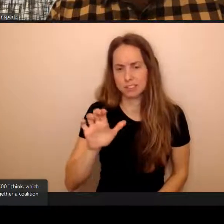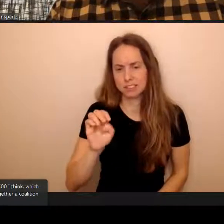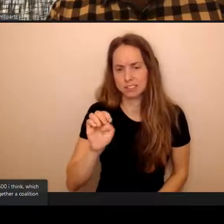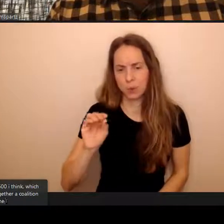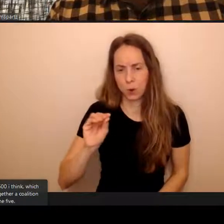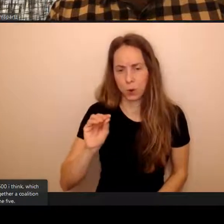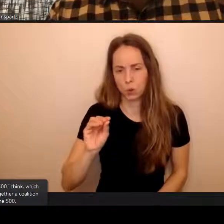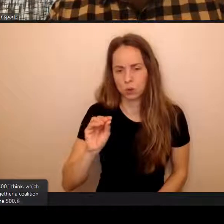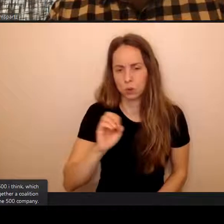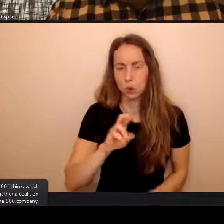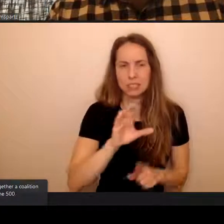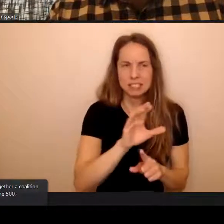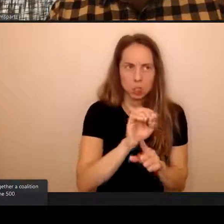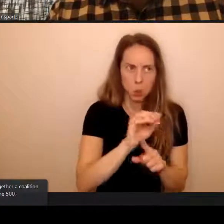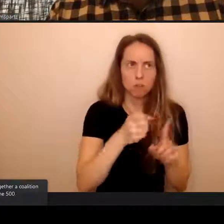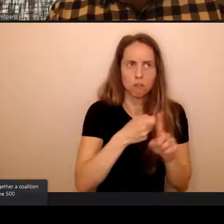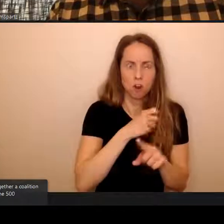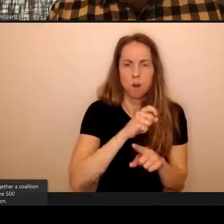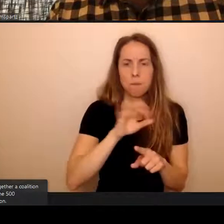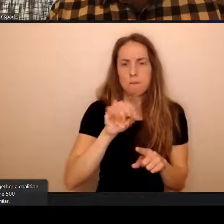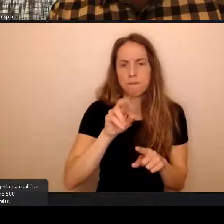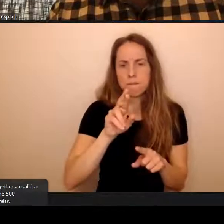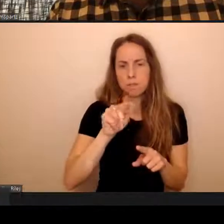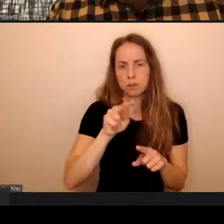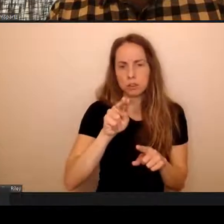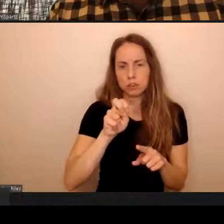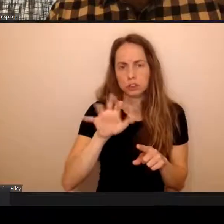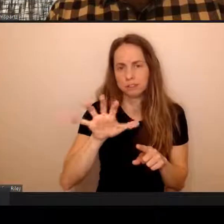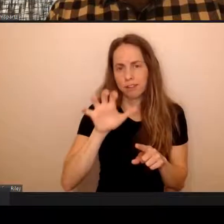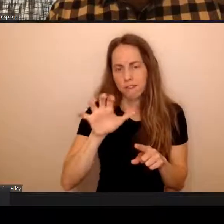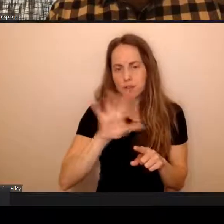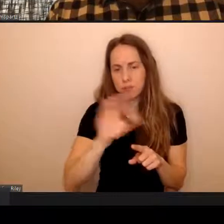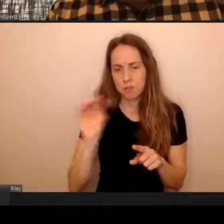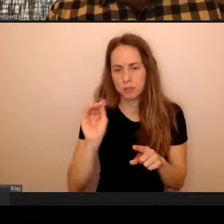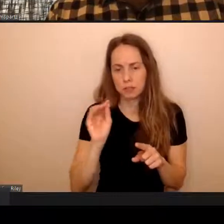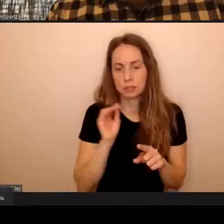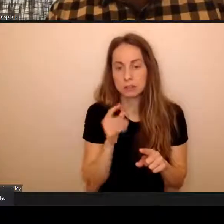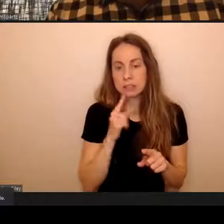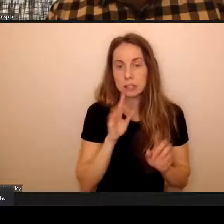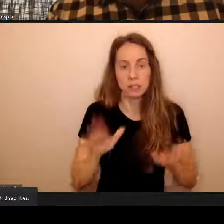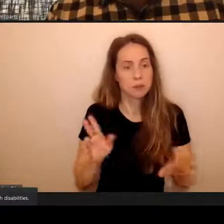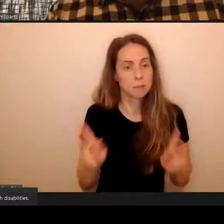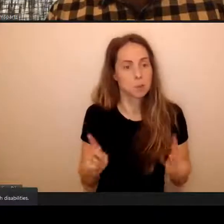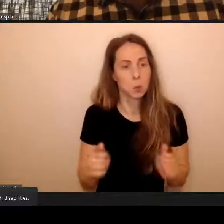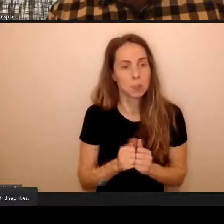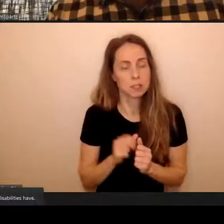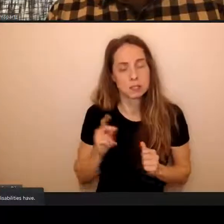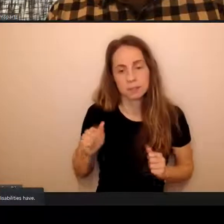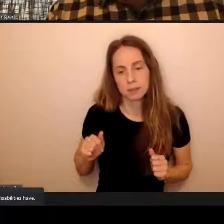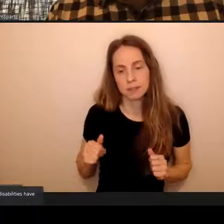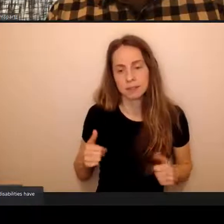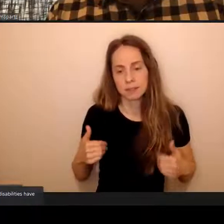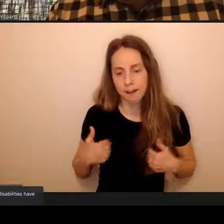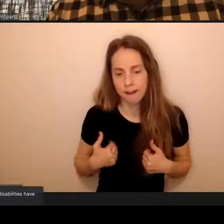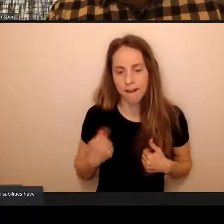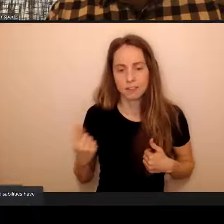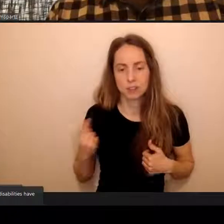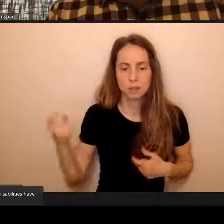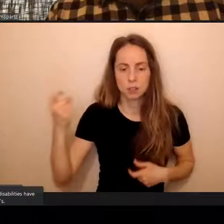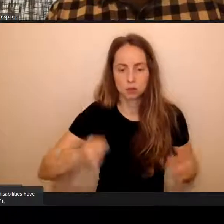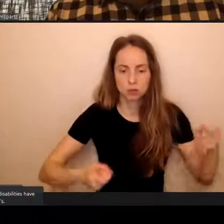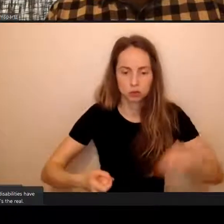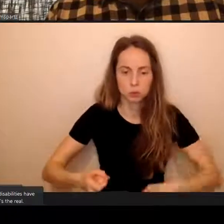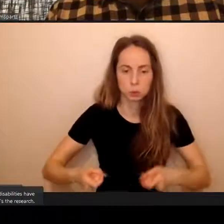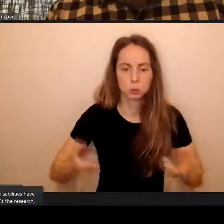Fortune 500 companies to do something similar, to say, people with disabilities have something to contribute. Here's